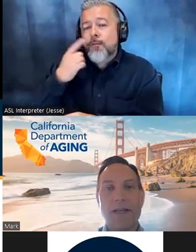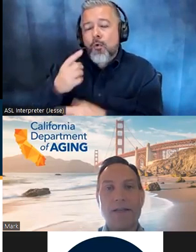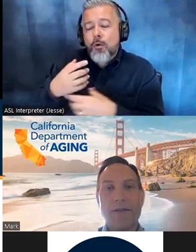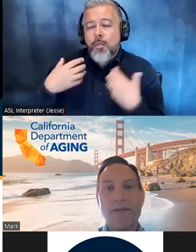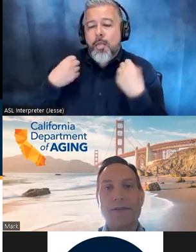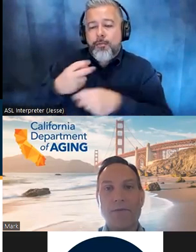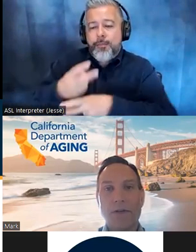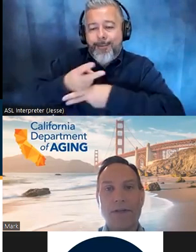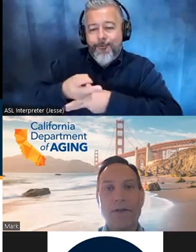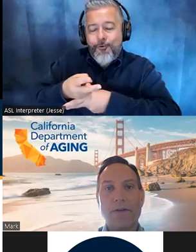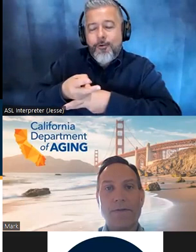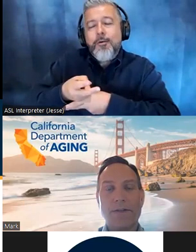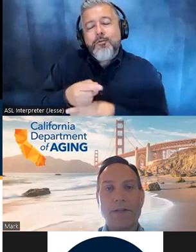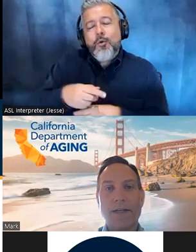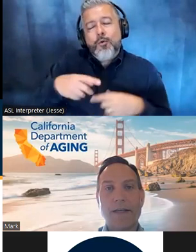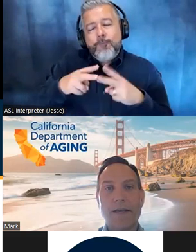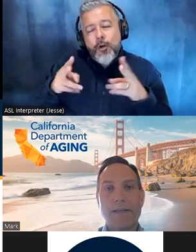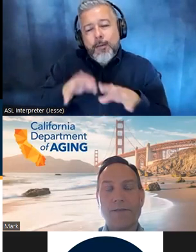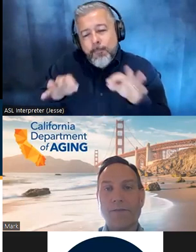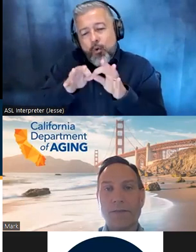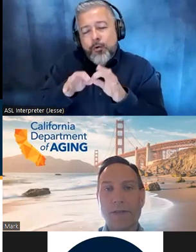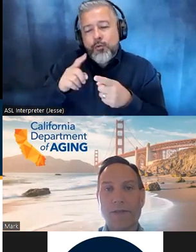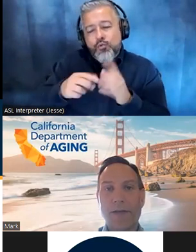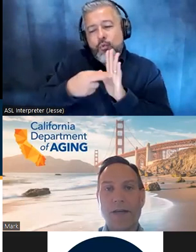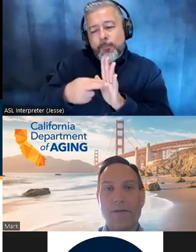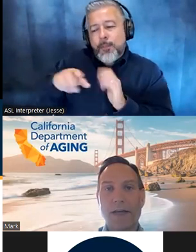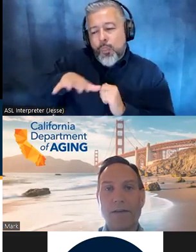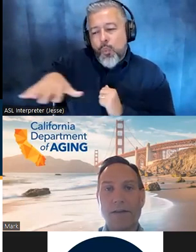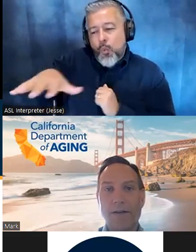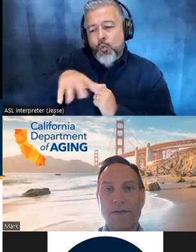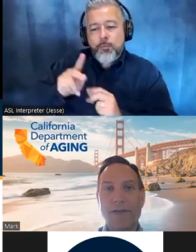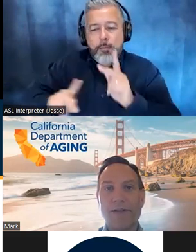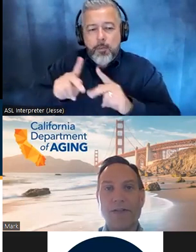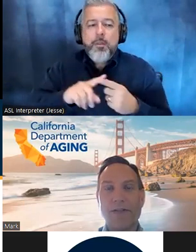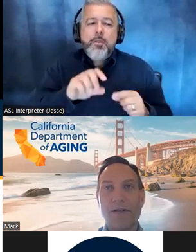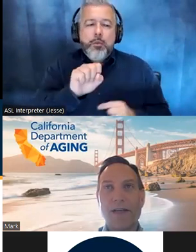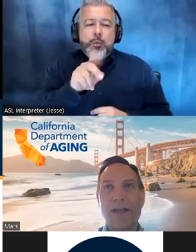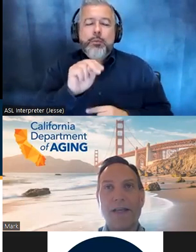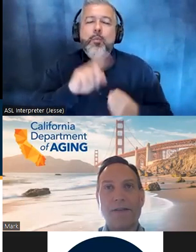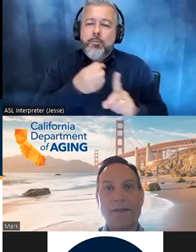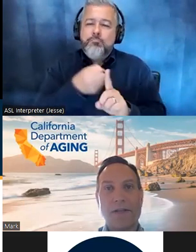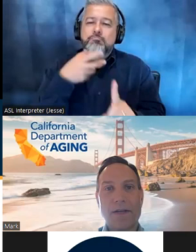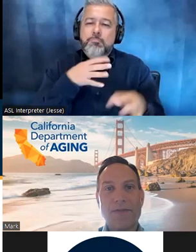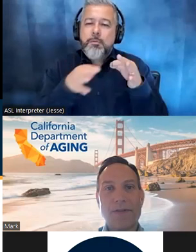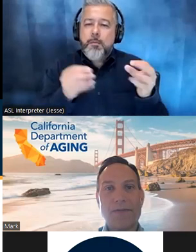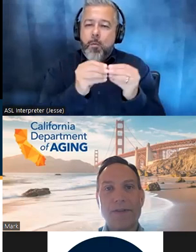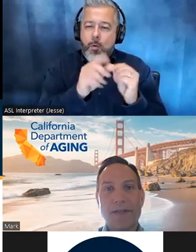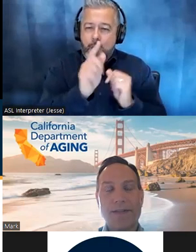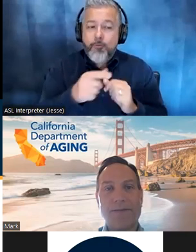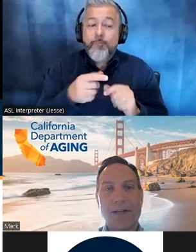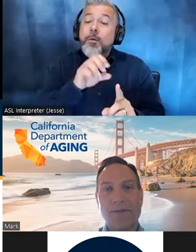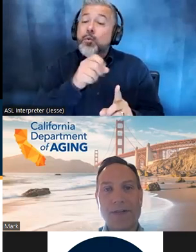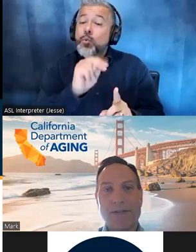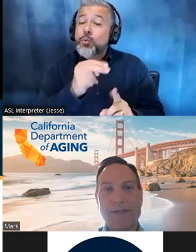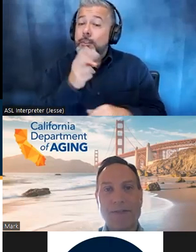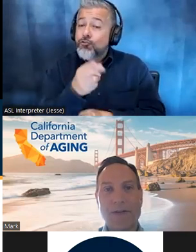teams. So this is a really critical function that Susan will tell you about later in the presentation. And Susan comes to us with